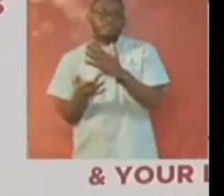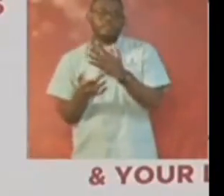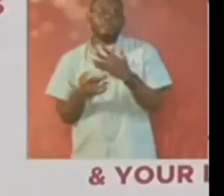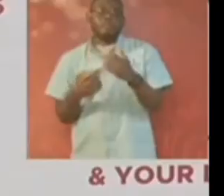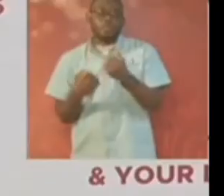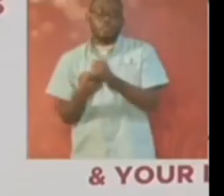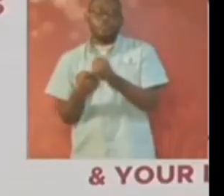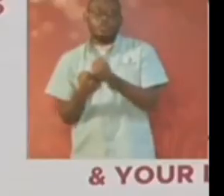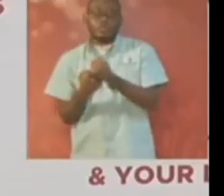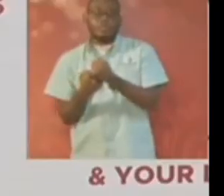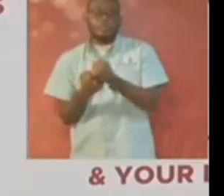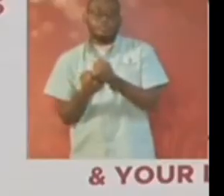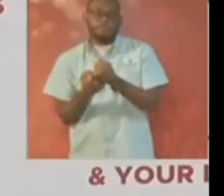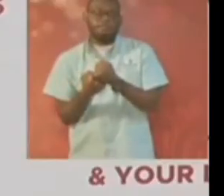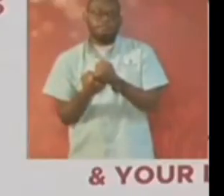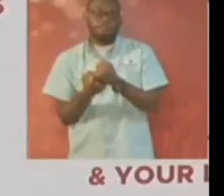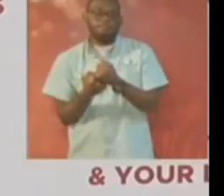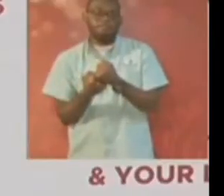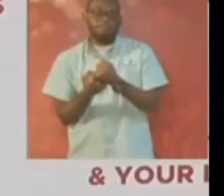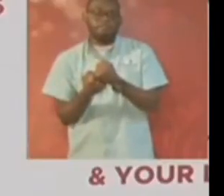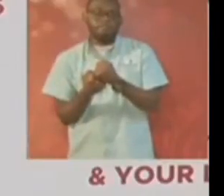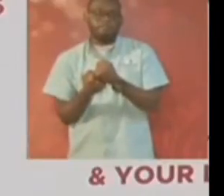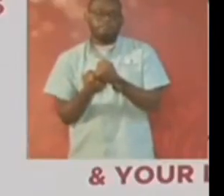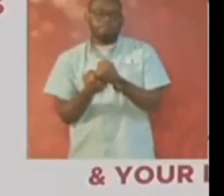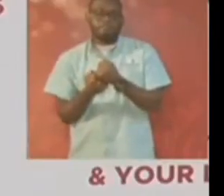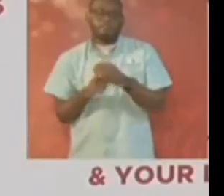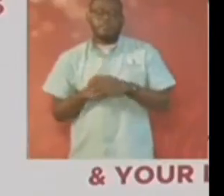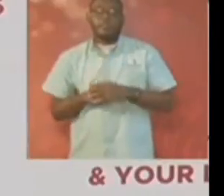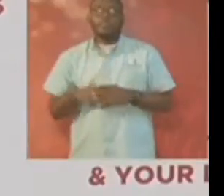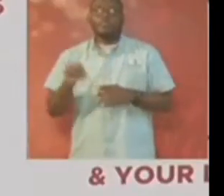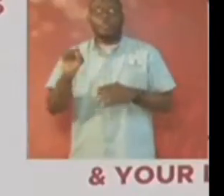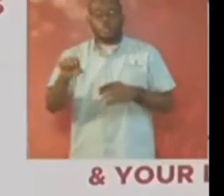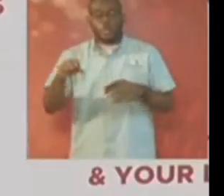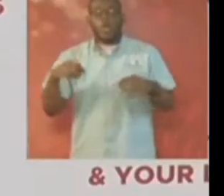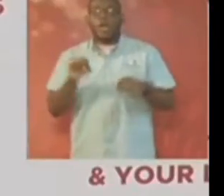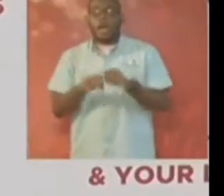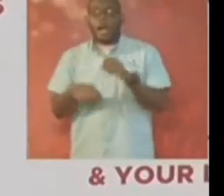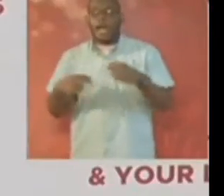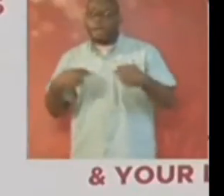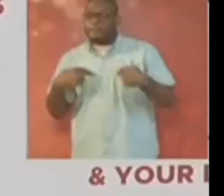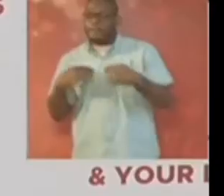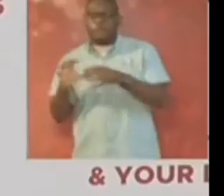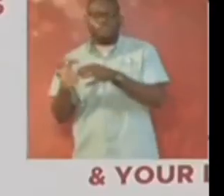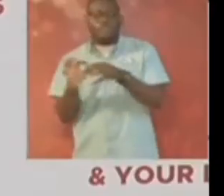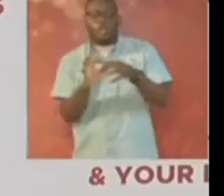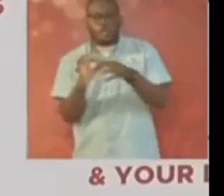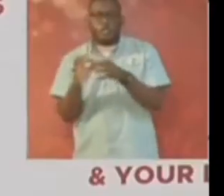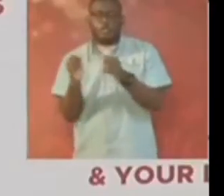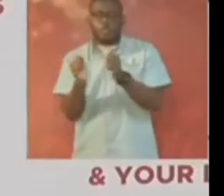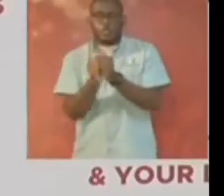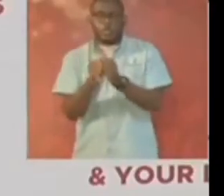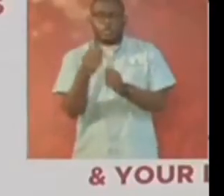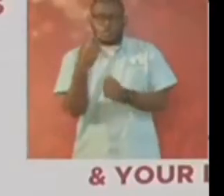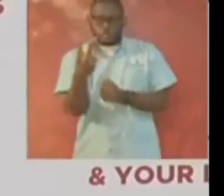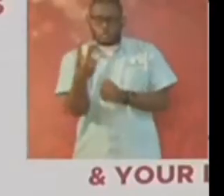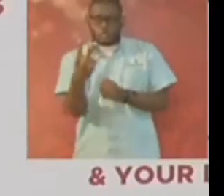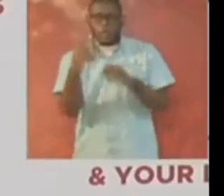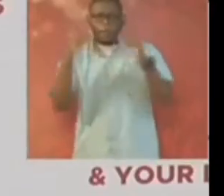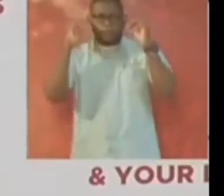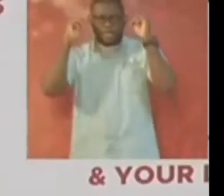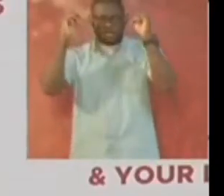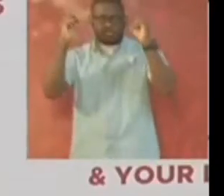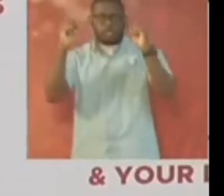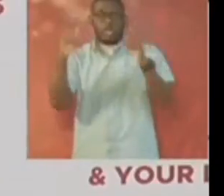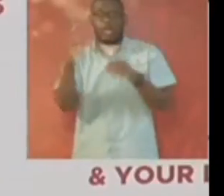terms of guidelines for prisoners. So there is a collaborative relationship between the two ministries and the prison system in